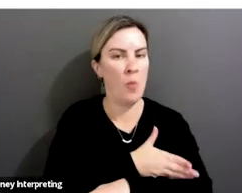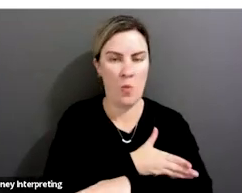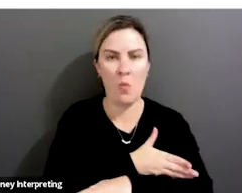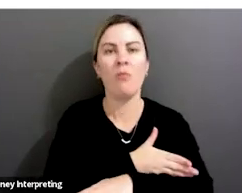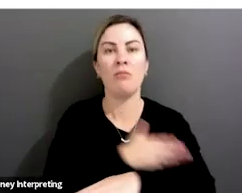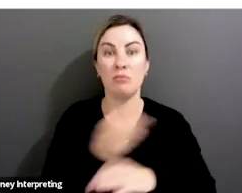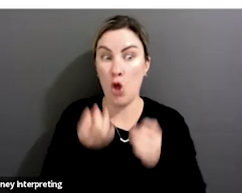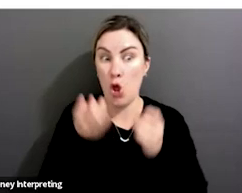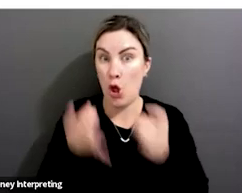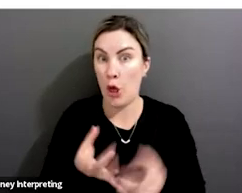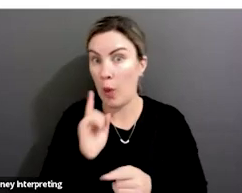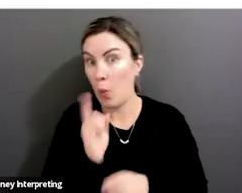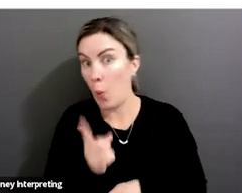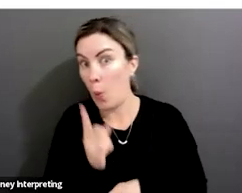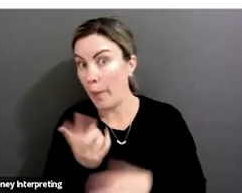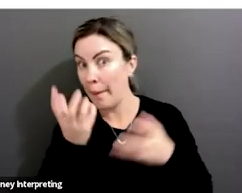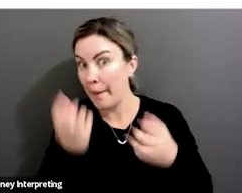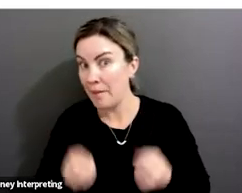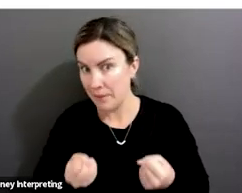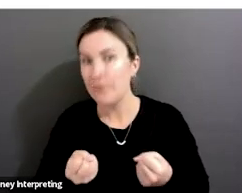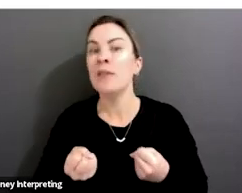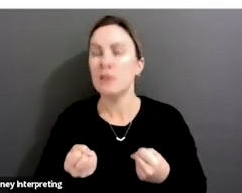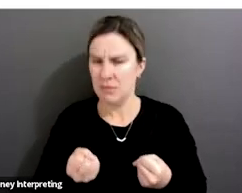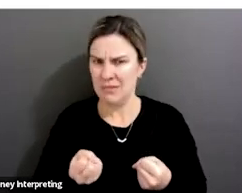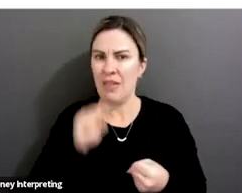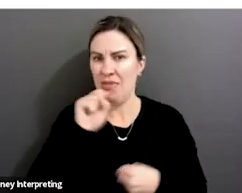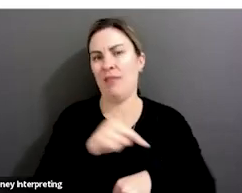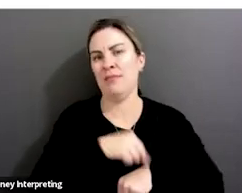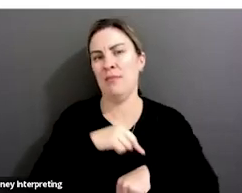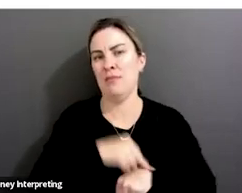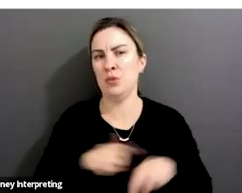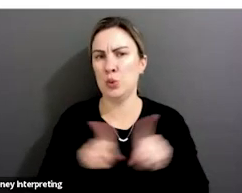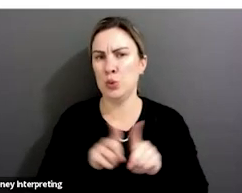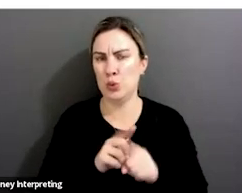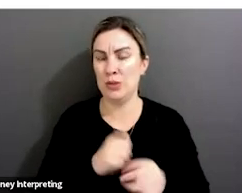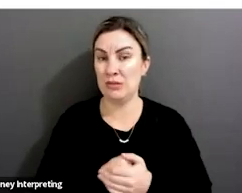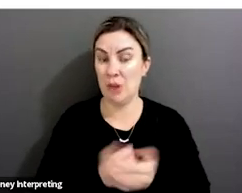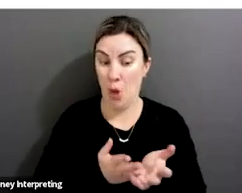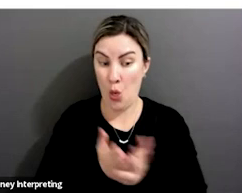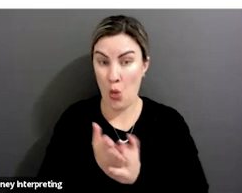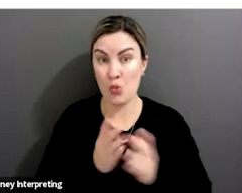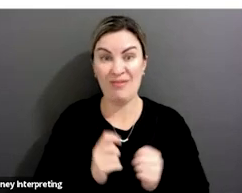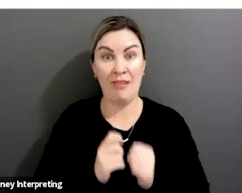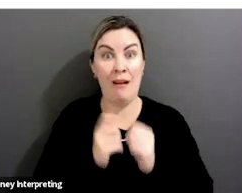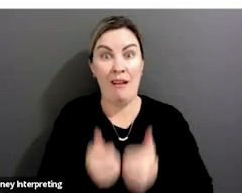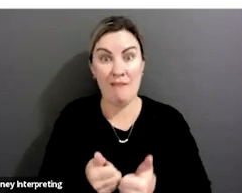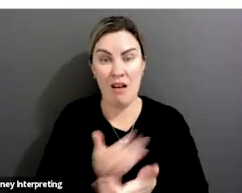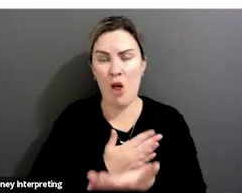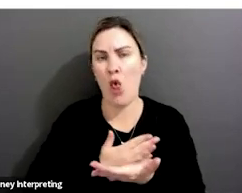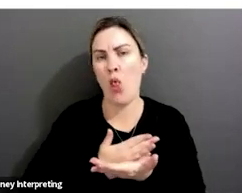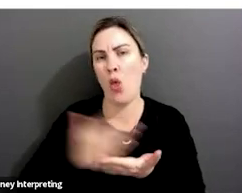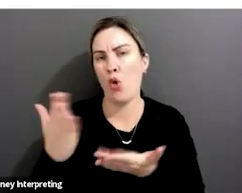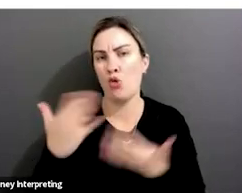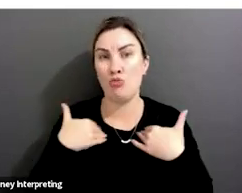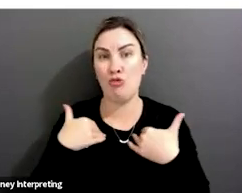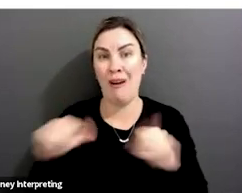early warnings that come with disaster events, during the response, and in the long term of recovery as